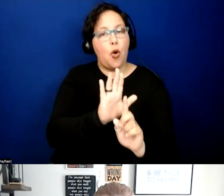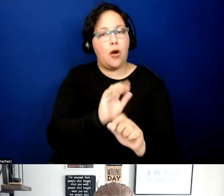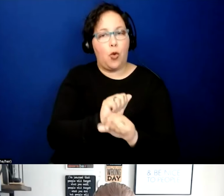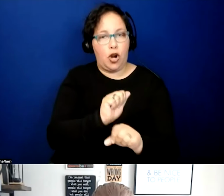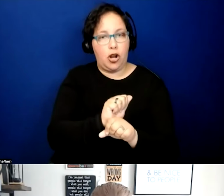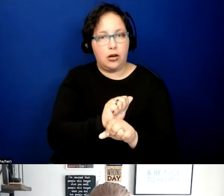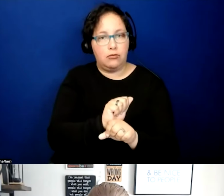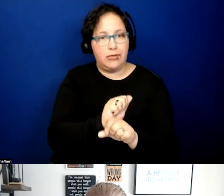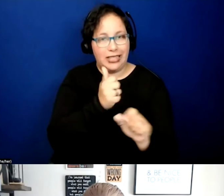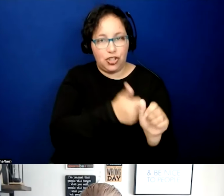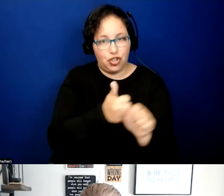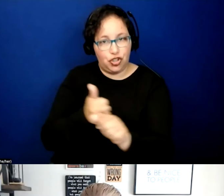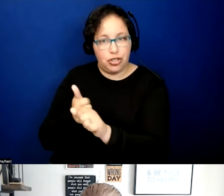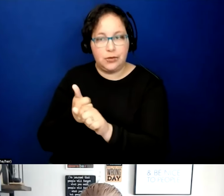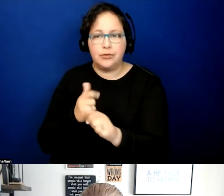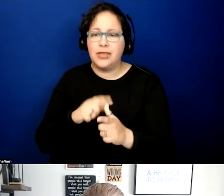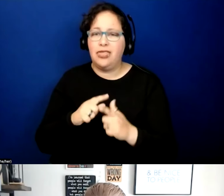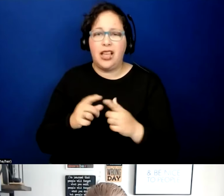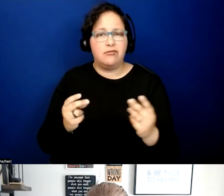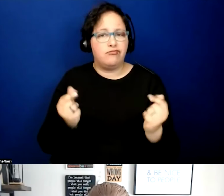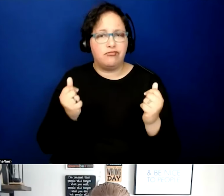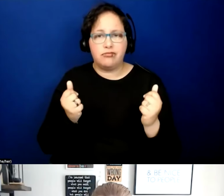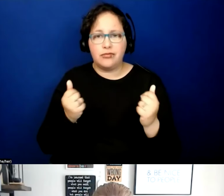that it can be kind of like immediately